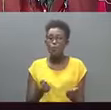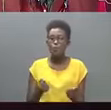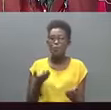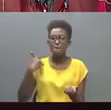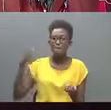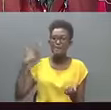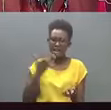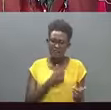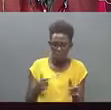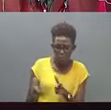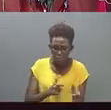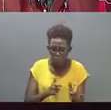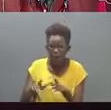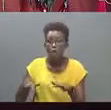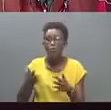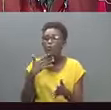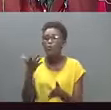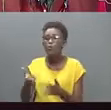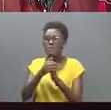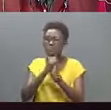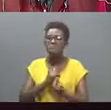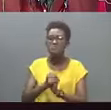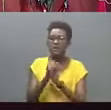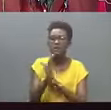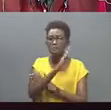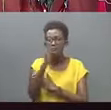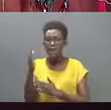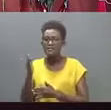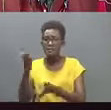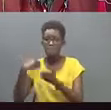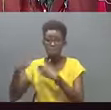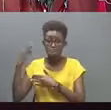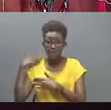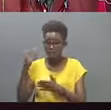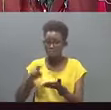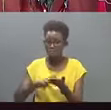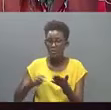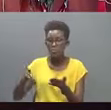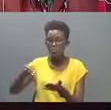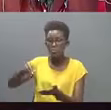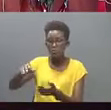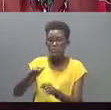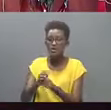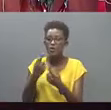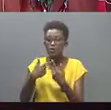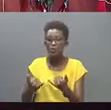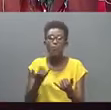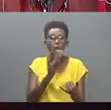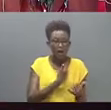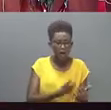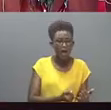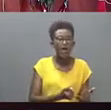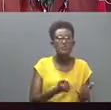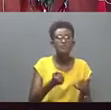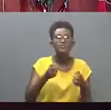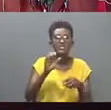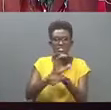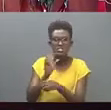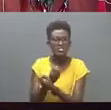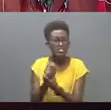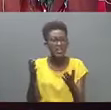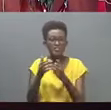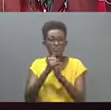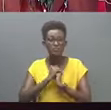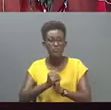free community worshiping God, packing and moving to church to look for that God who has helped them.